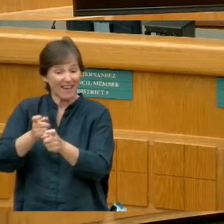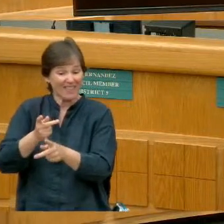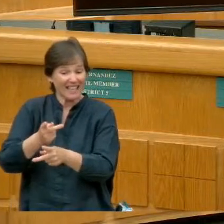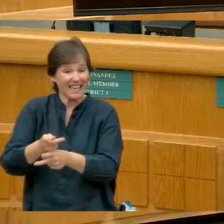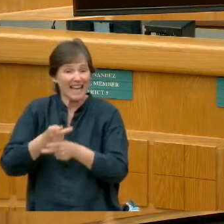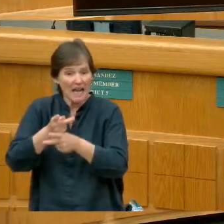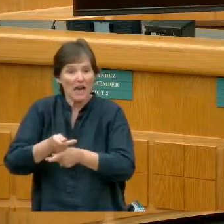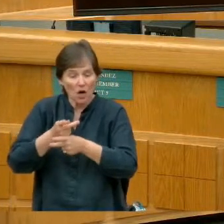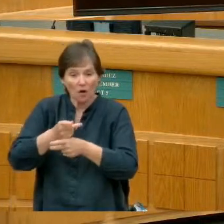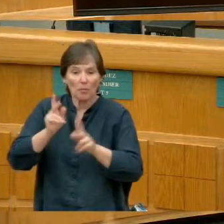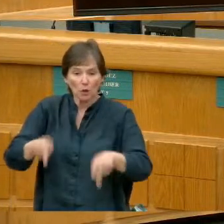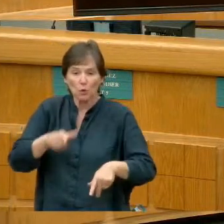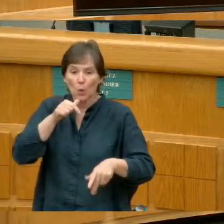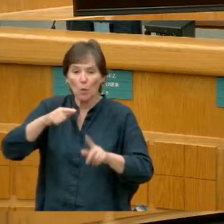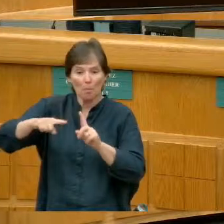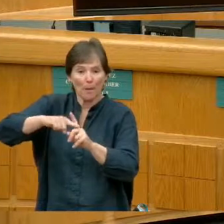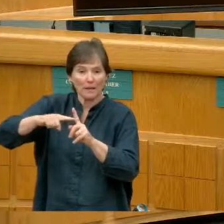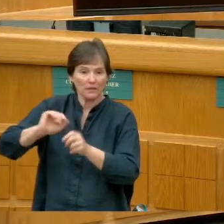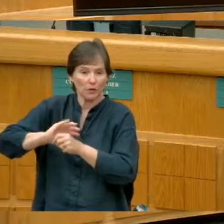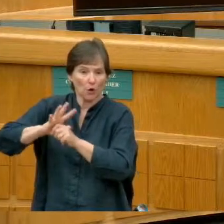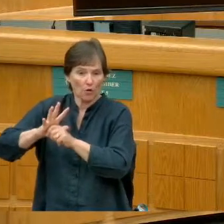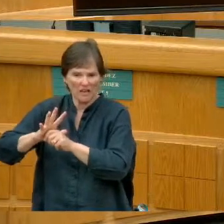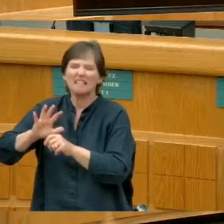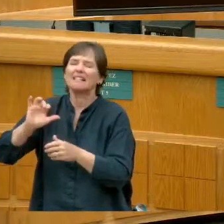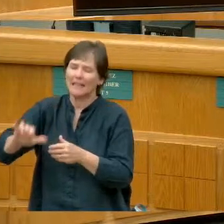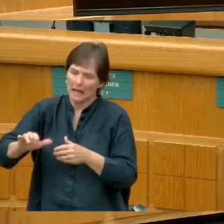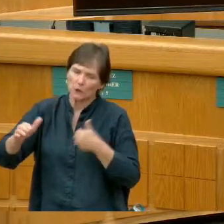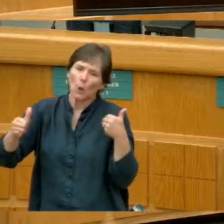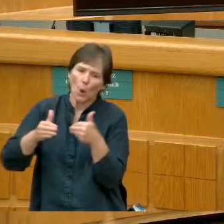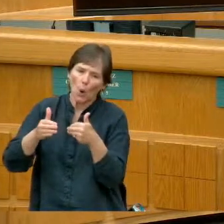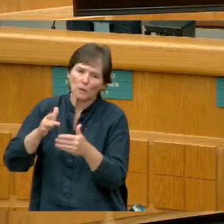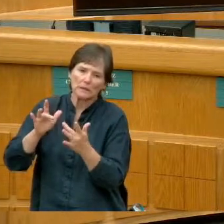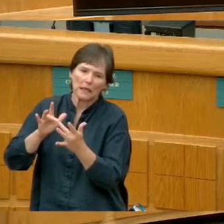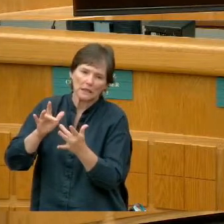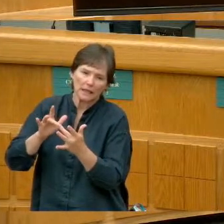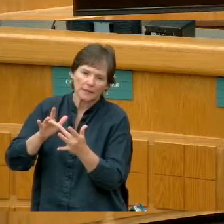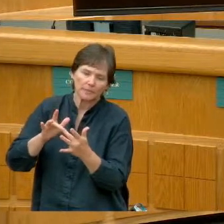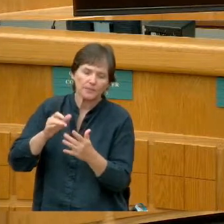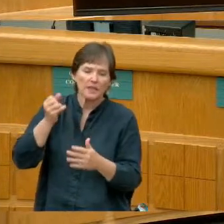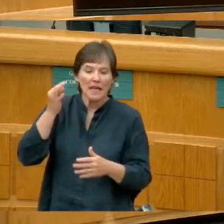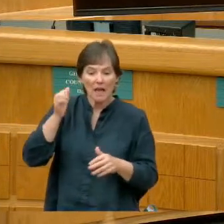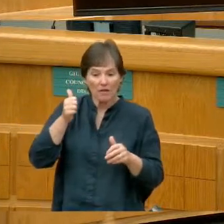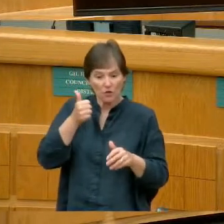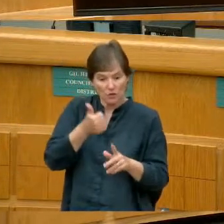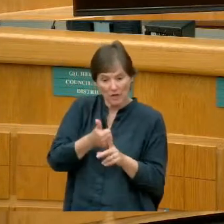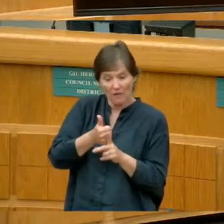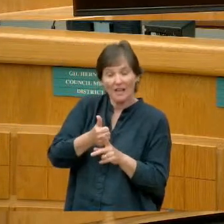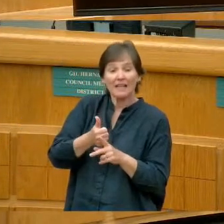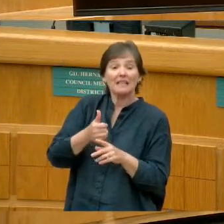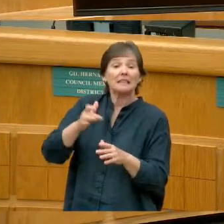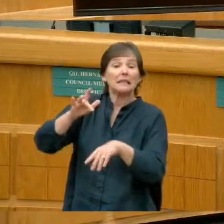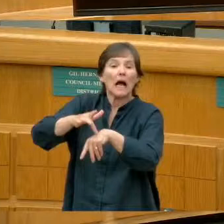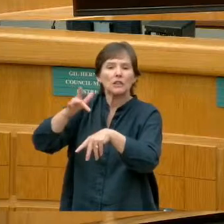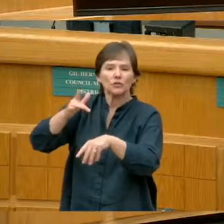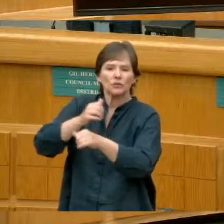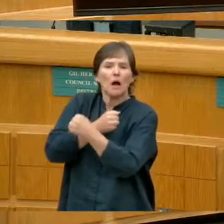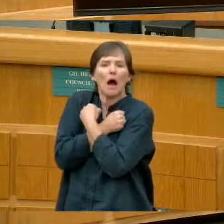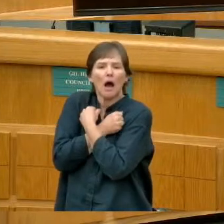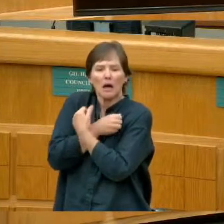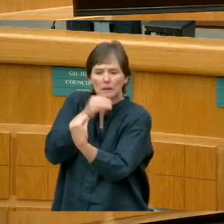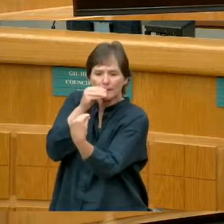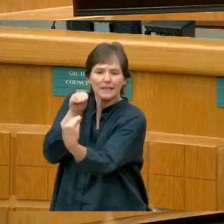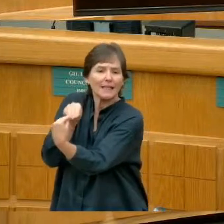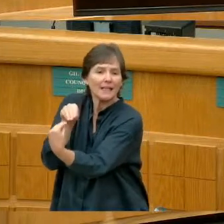close contact. If you had direct physical contact with the person, you touched, hugged, or kissed a COVID-19